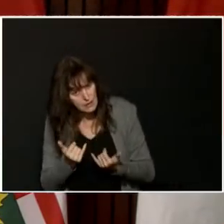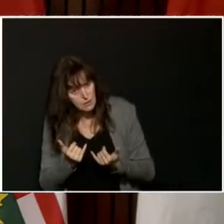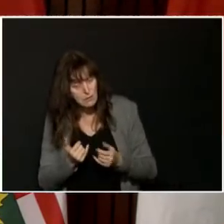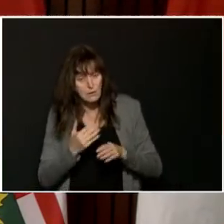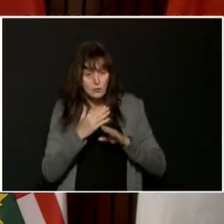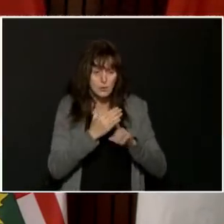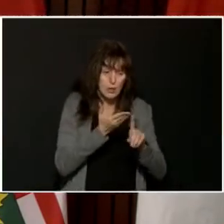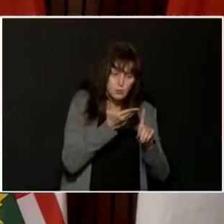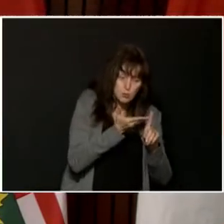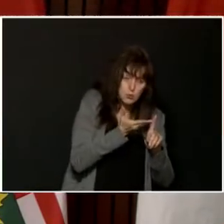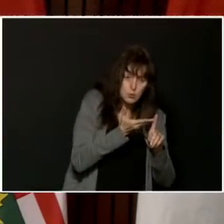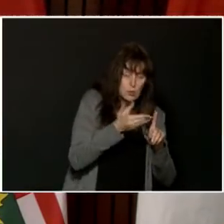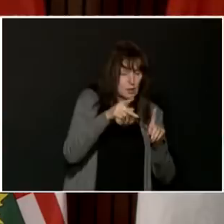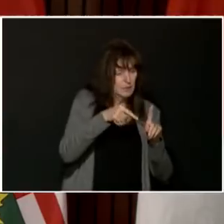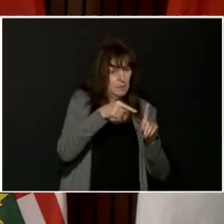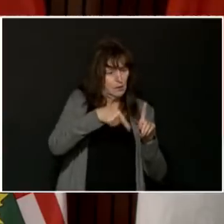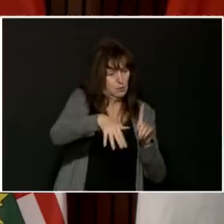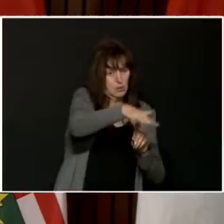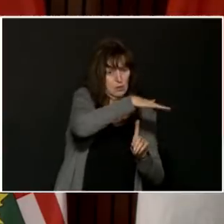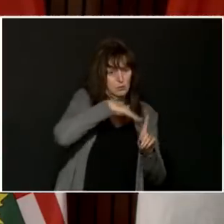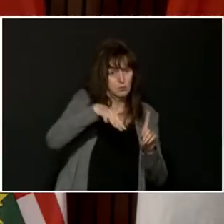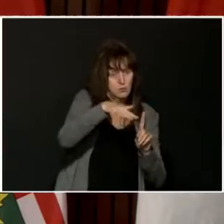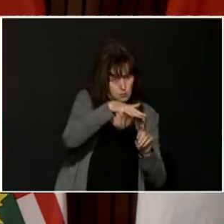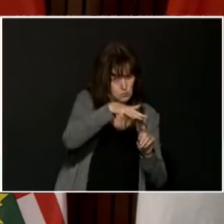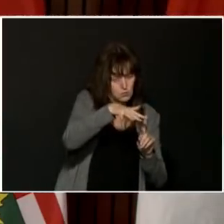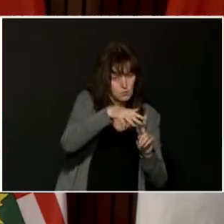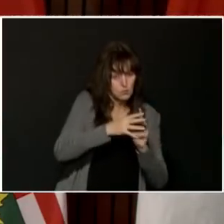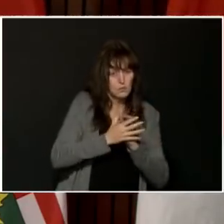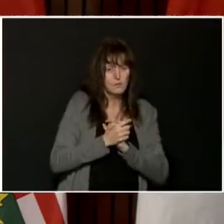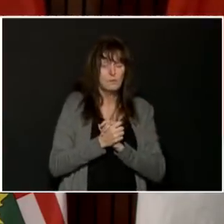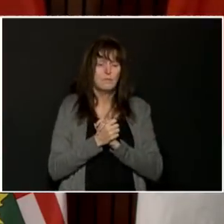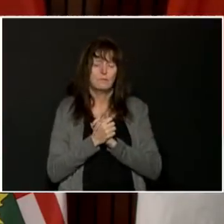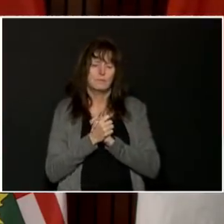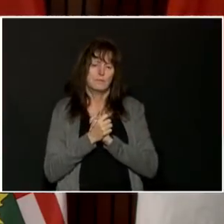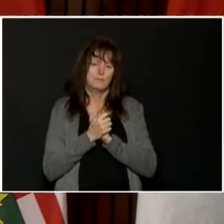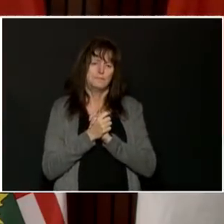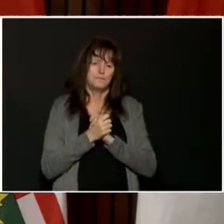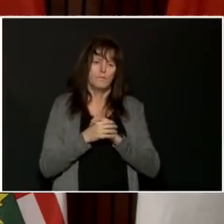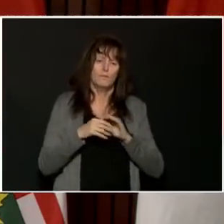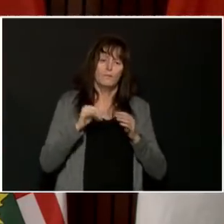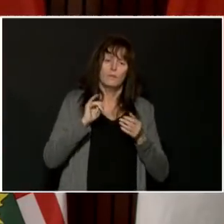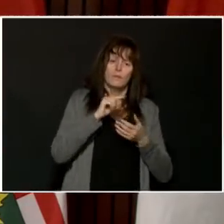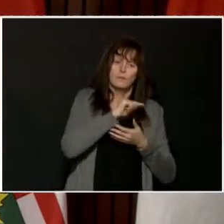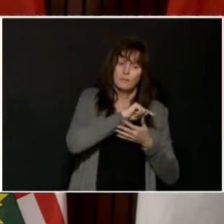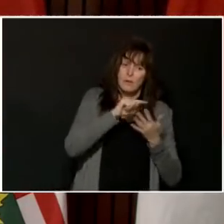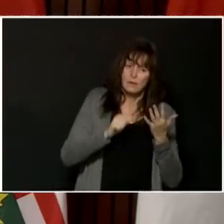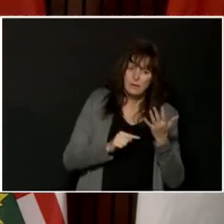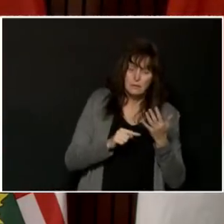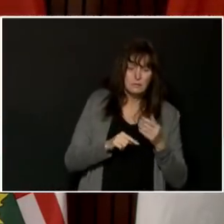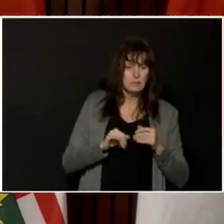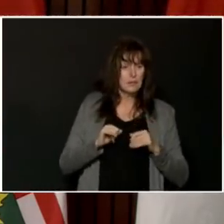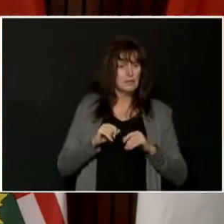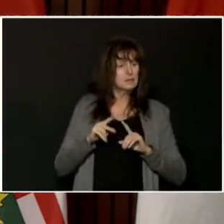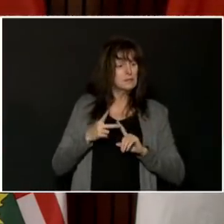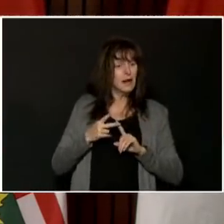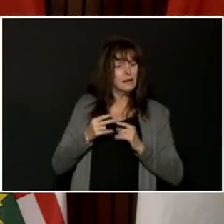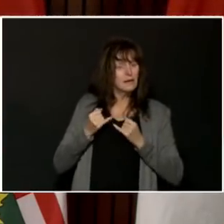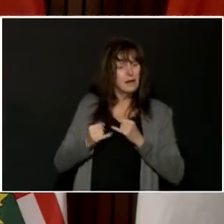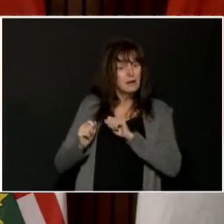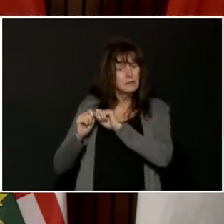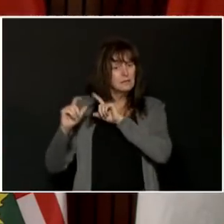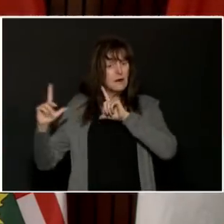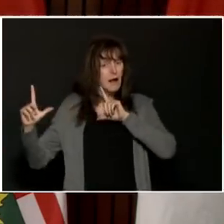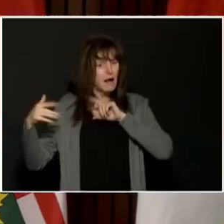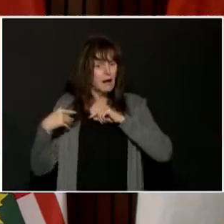you. The points that we talk about, that second last slide about all the layers of protection, please